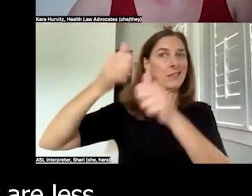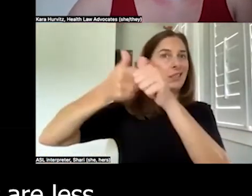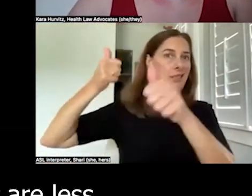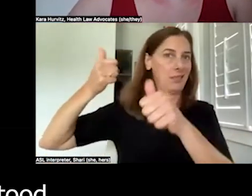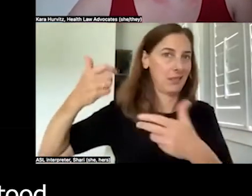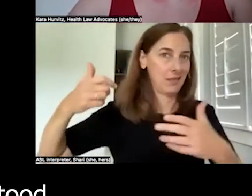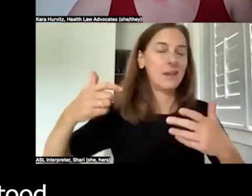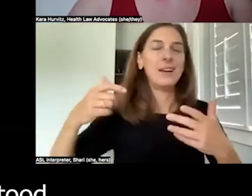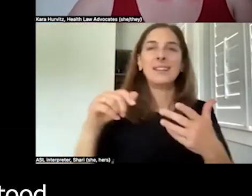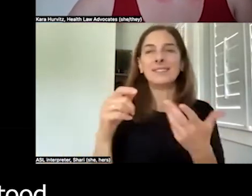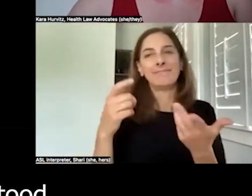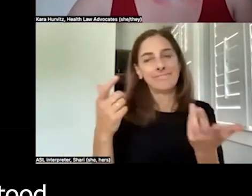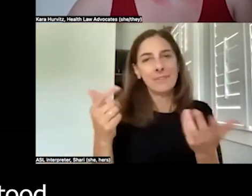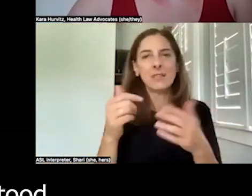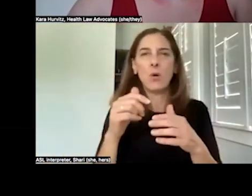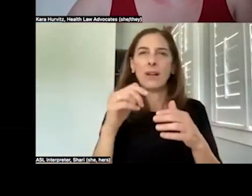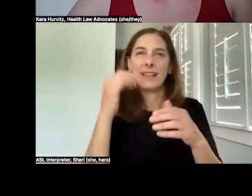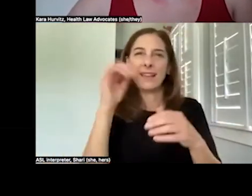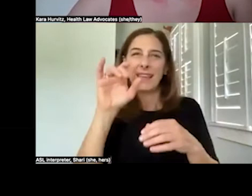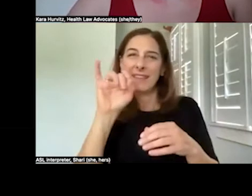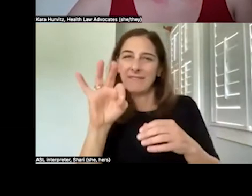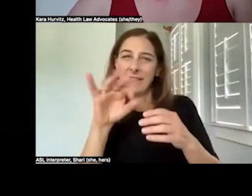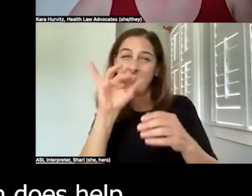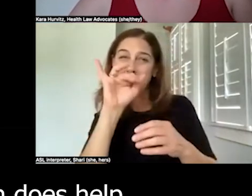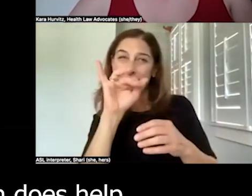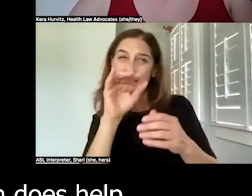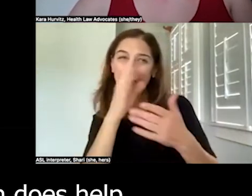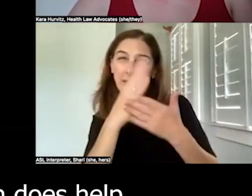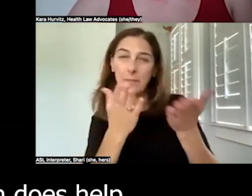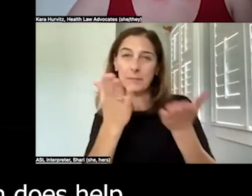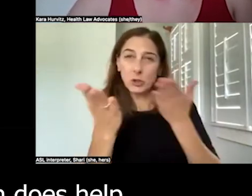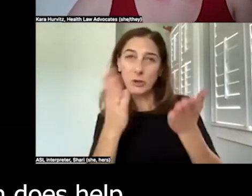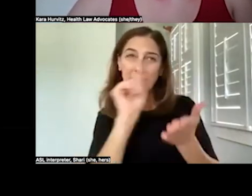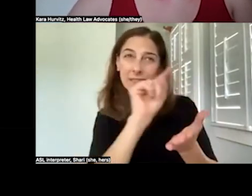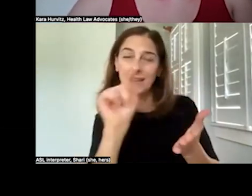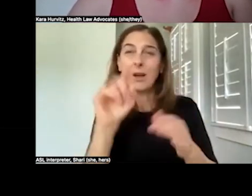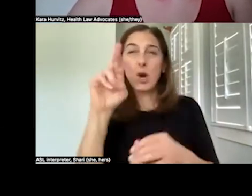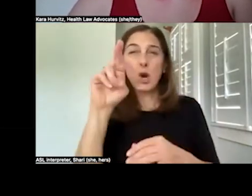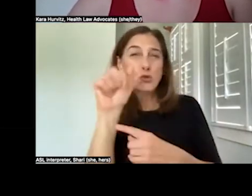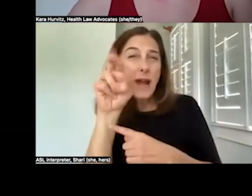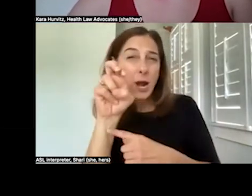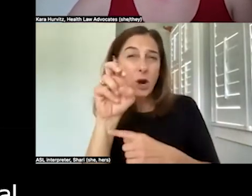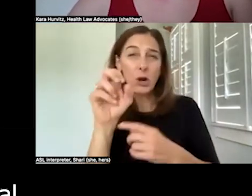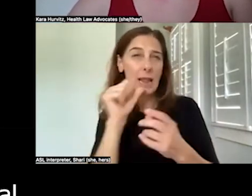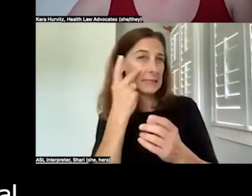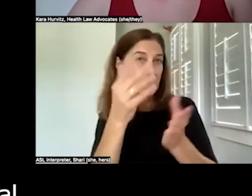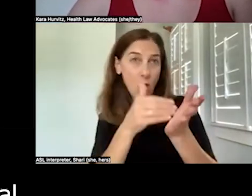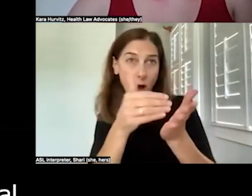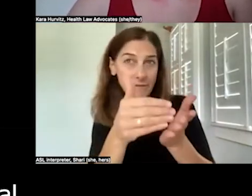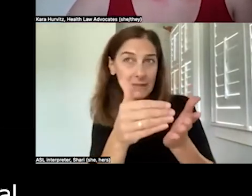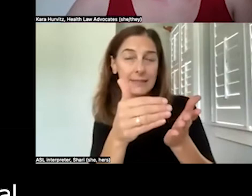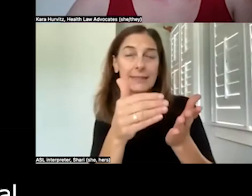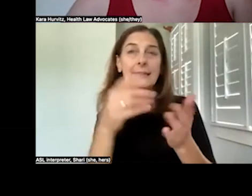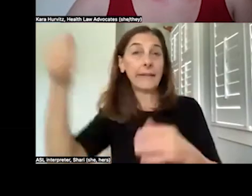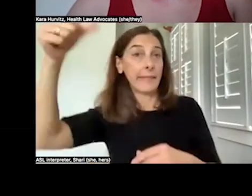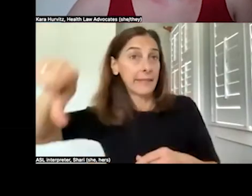that are less common and less understood. So that is something that my organization does help folks with. If you